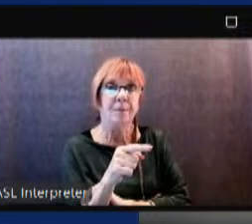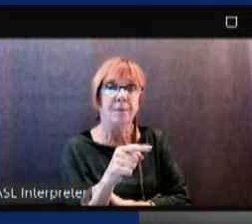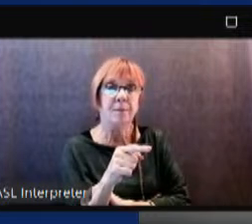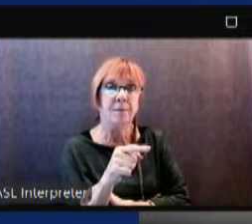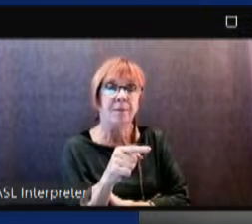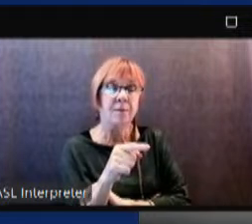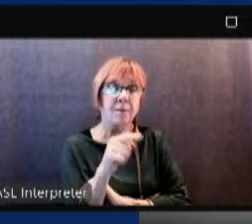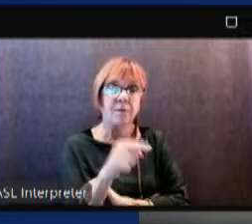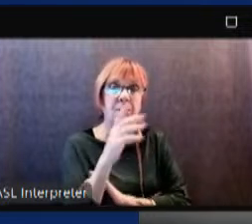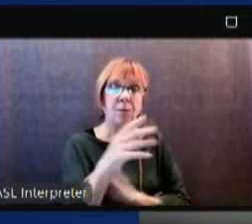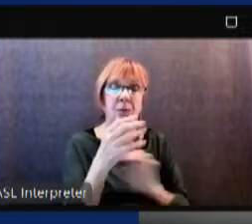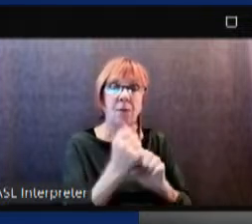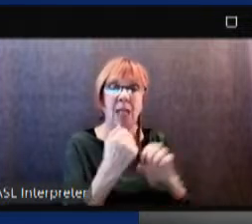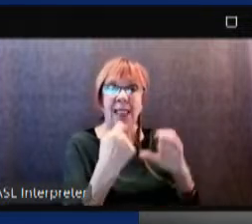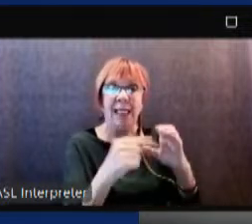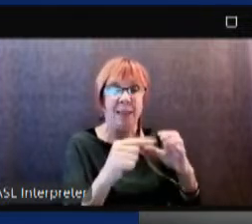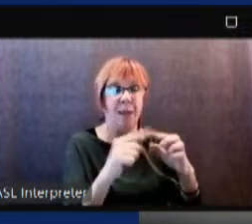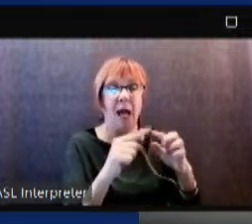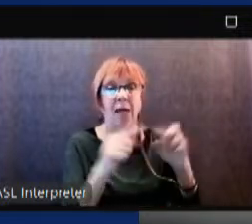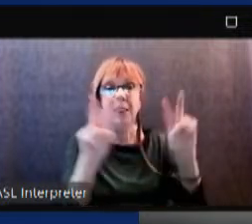would receive an email with a title,